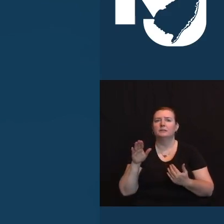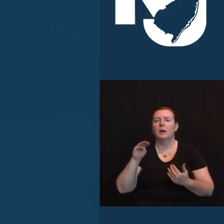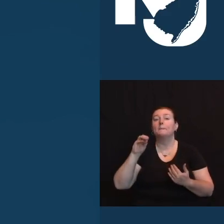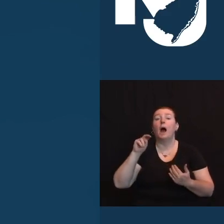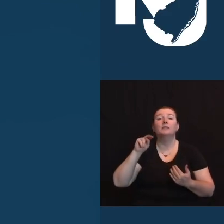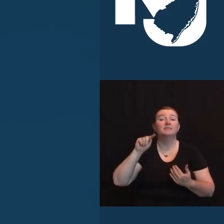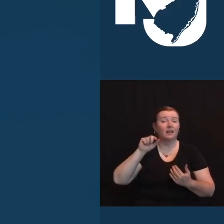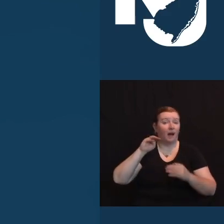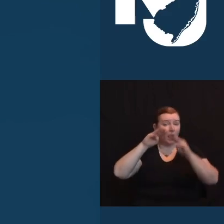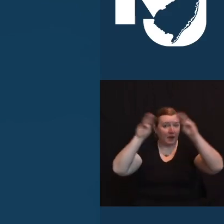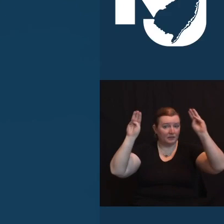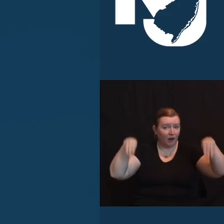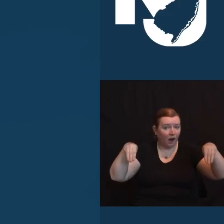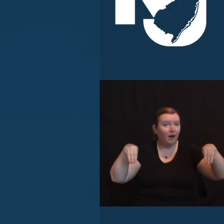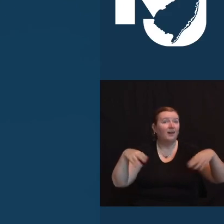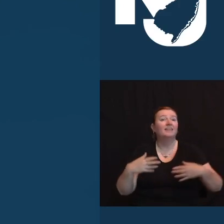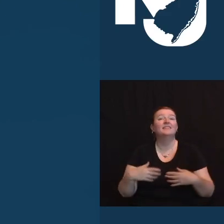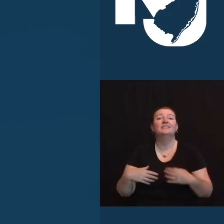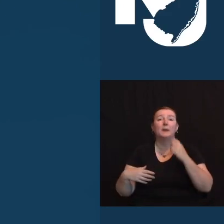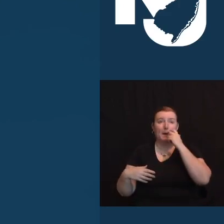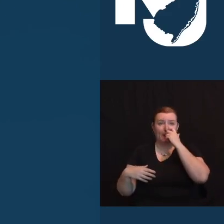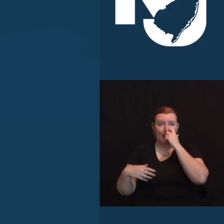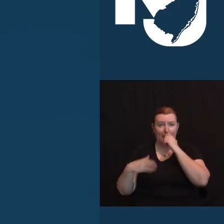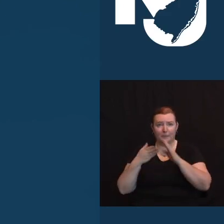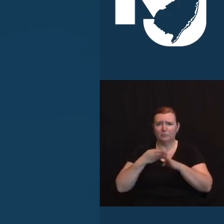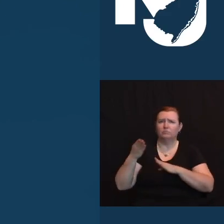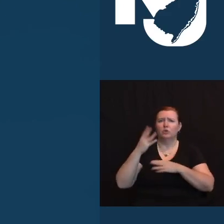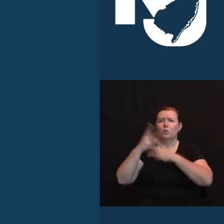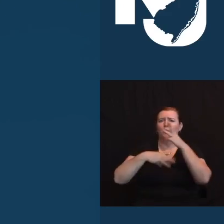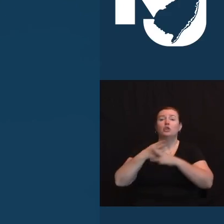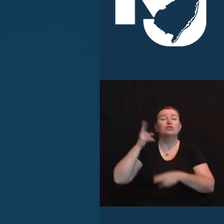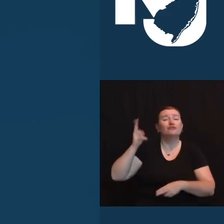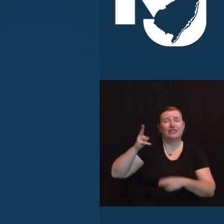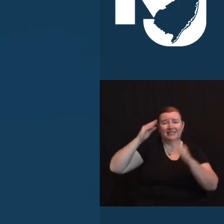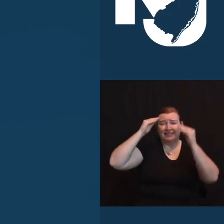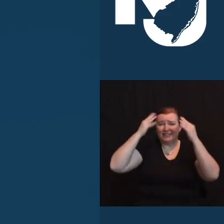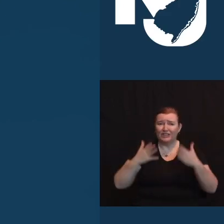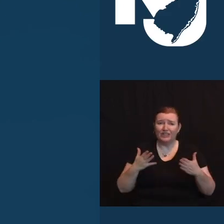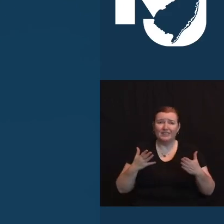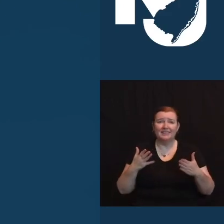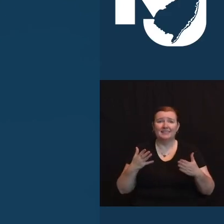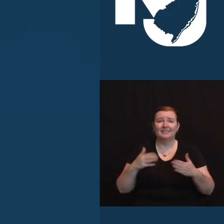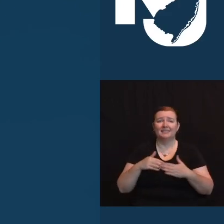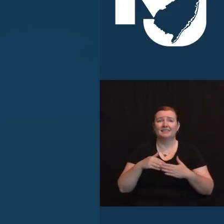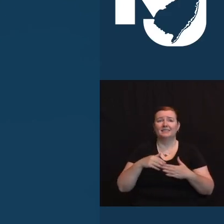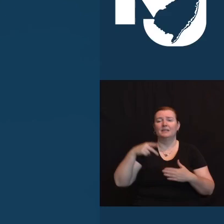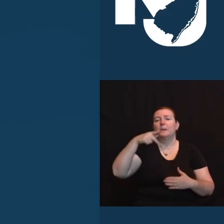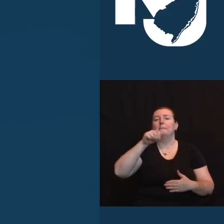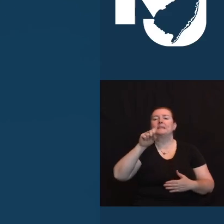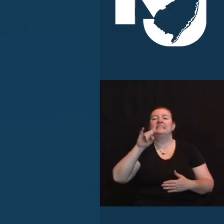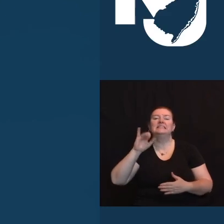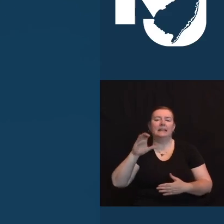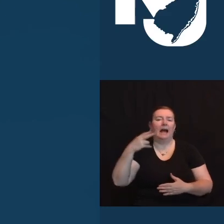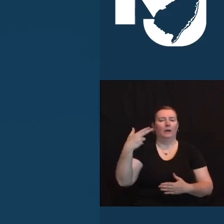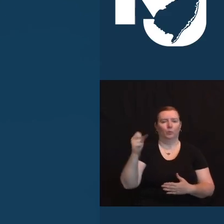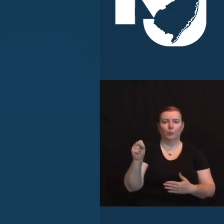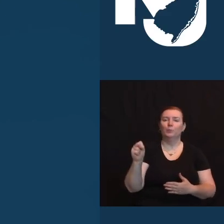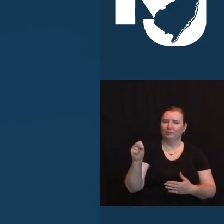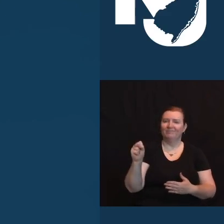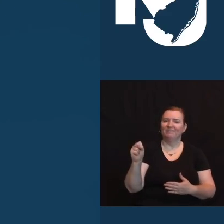distinguished 35-year career as a world history teacher at Passaic High School. While his school years were spent